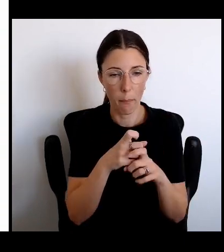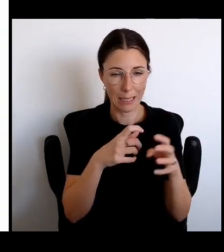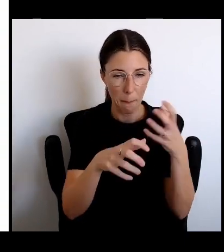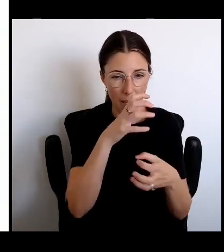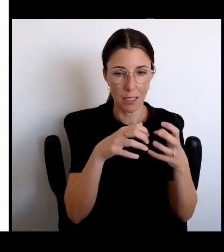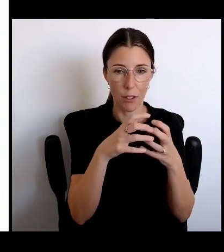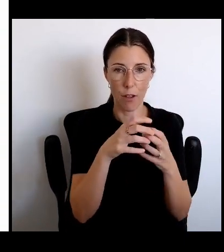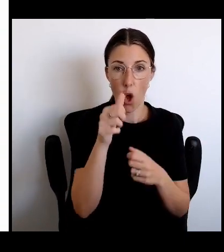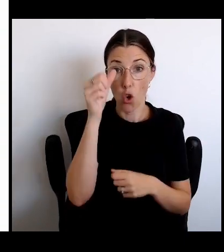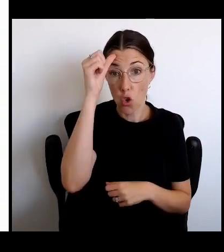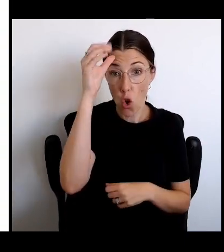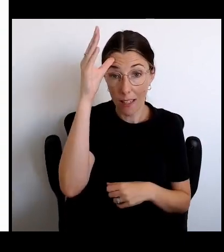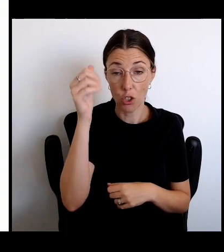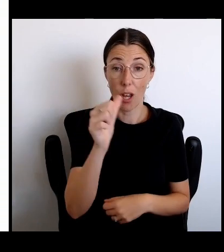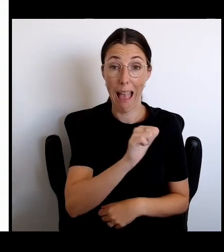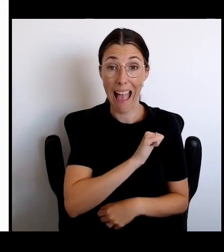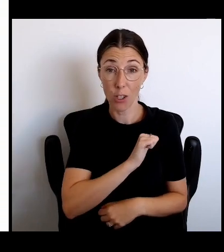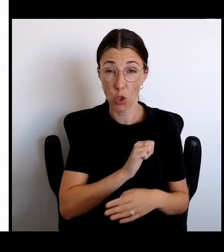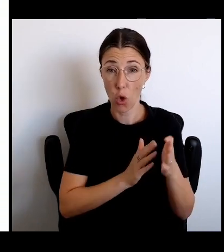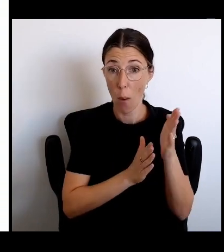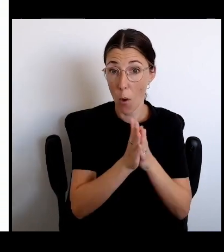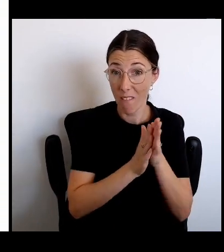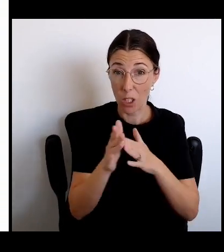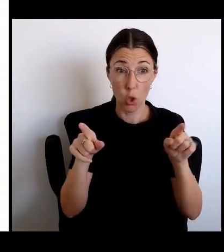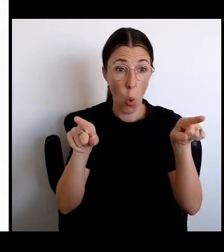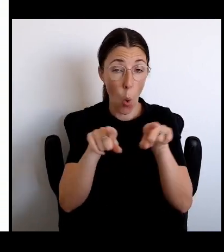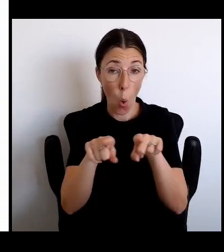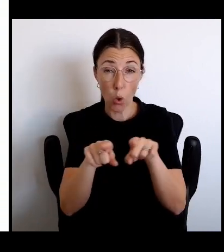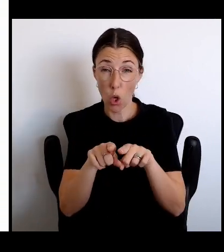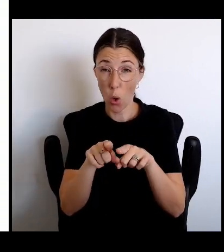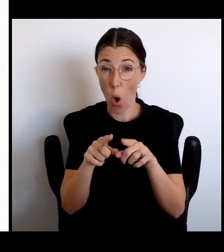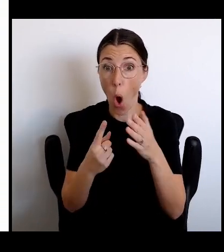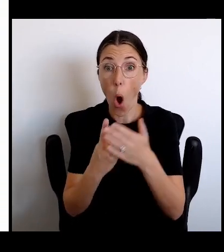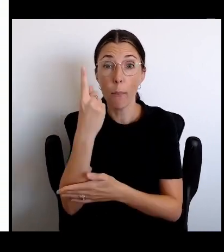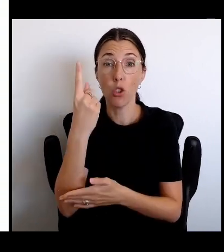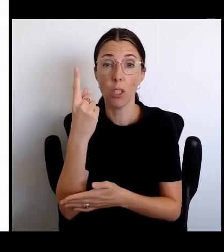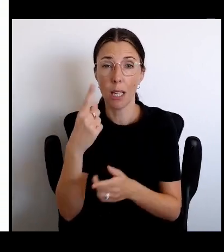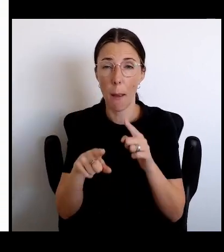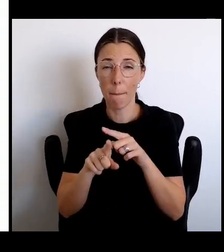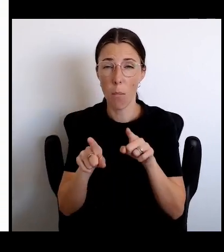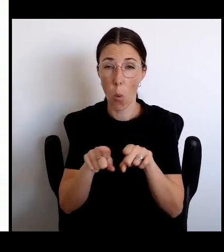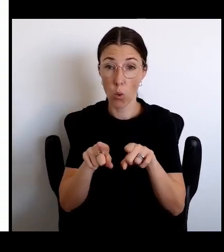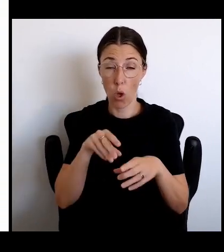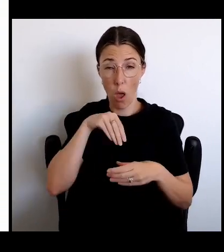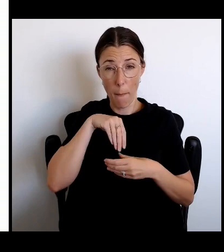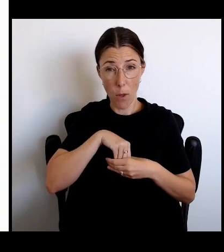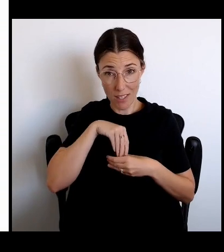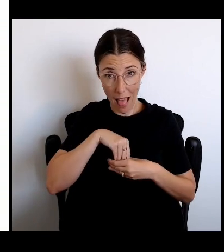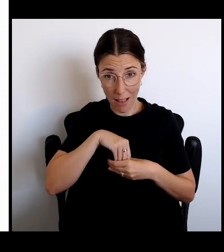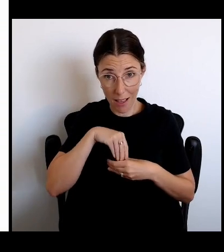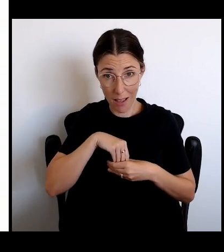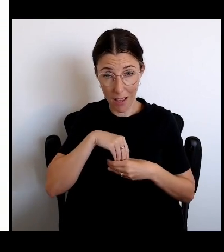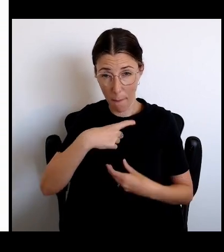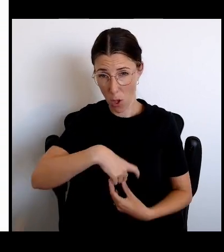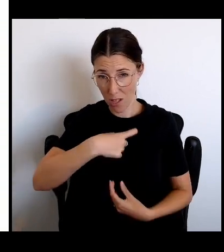motivation, but also of opportunity and of personality, as well as actual vaping behaviour, current